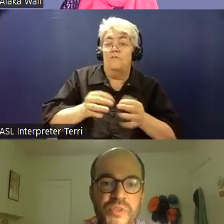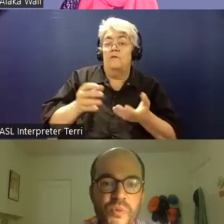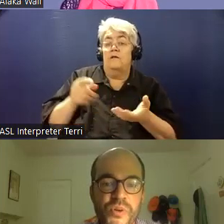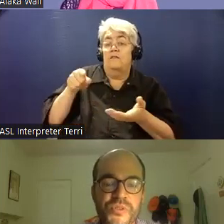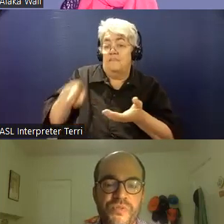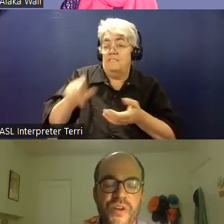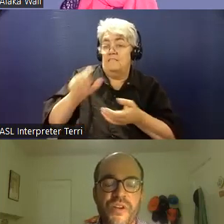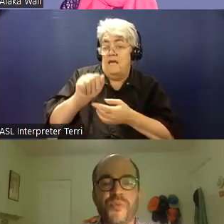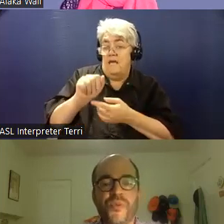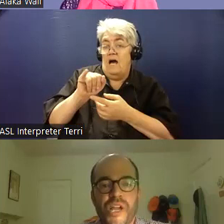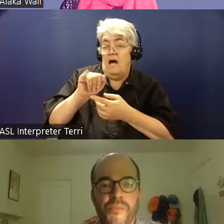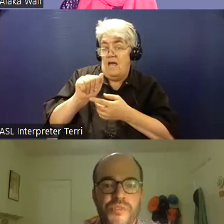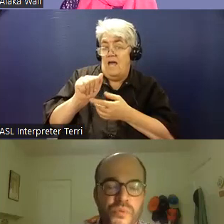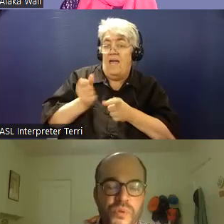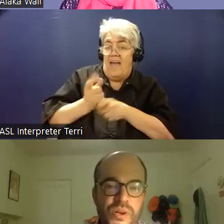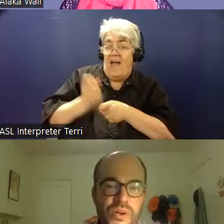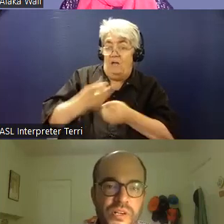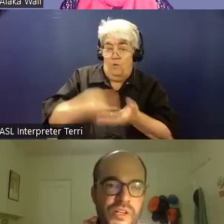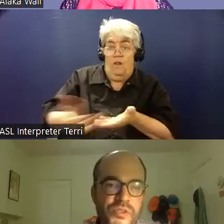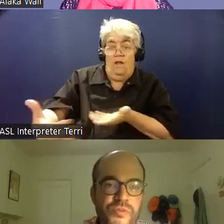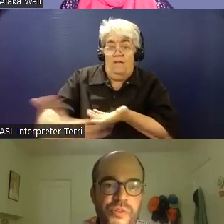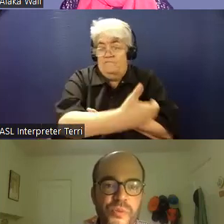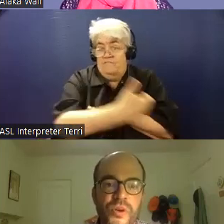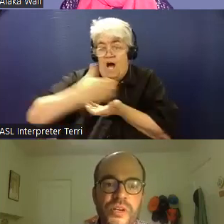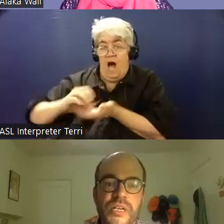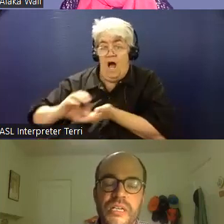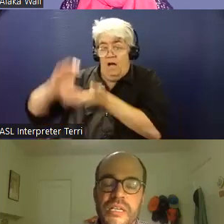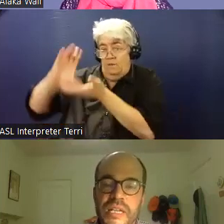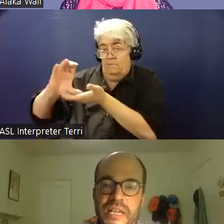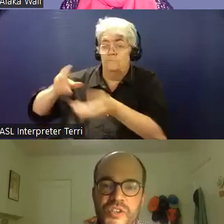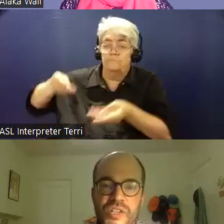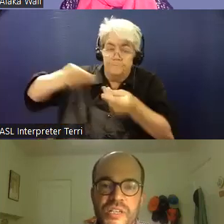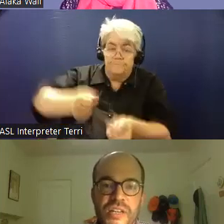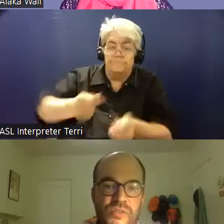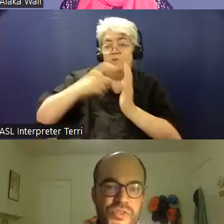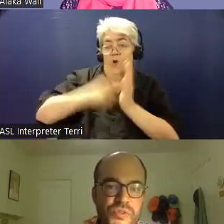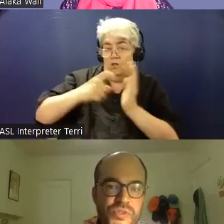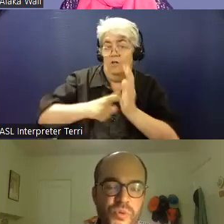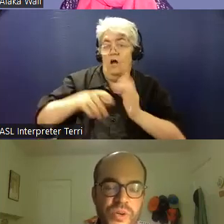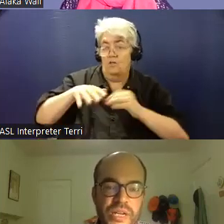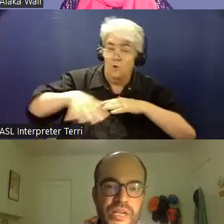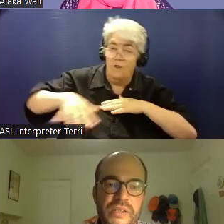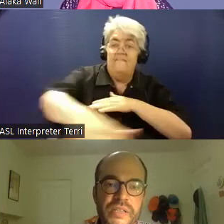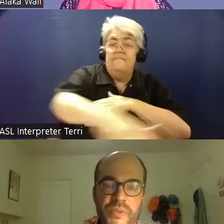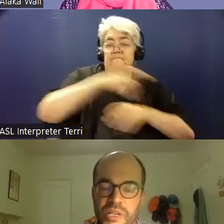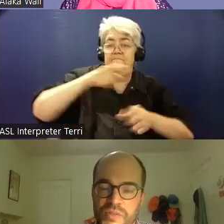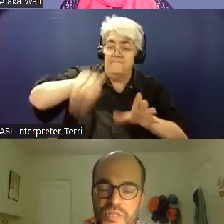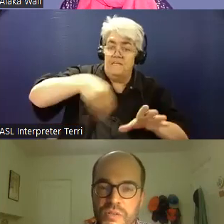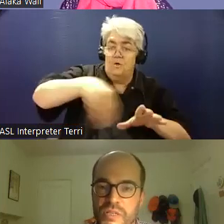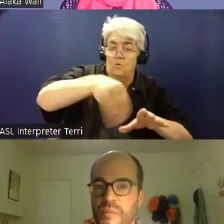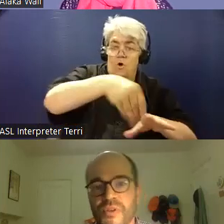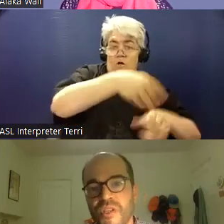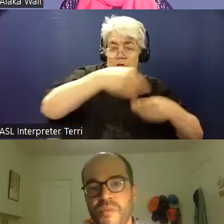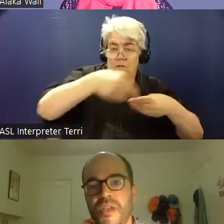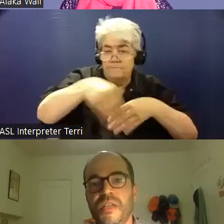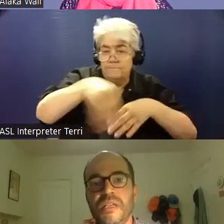this supports various programs for archaeological fieldwork in action, and also supporting the ability of students